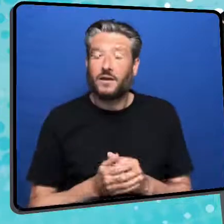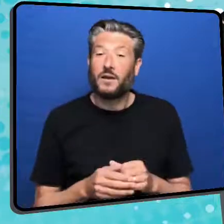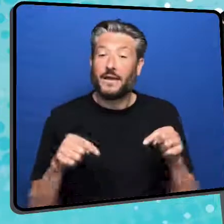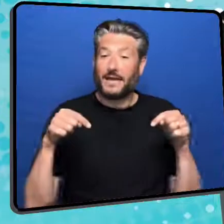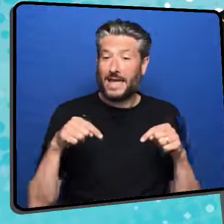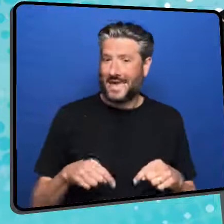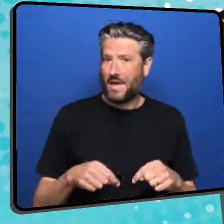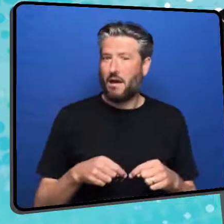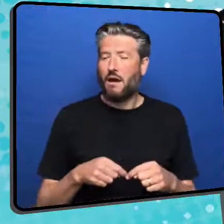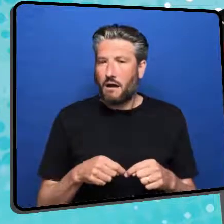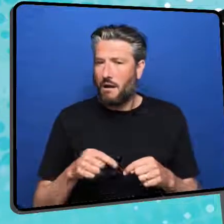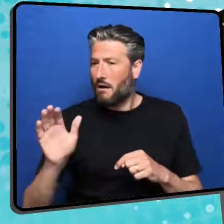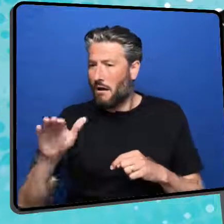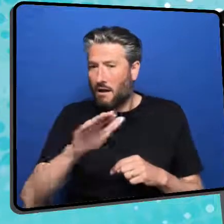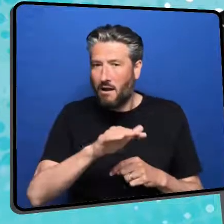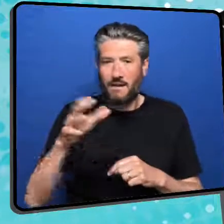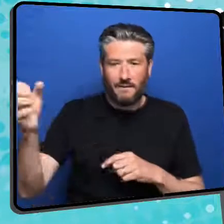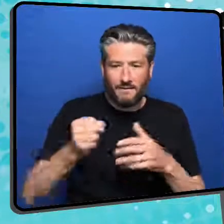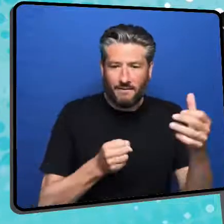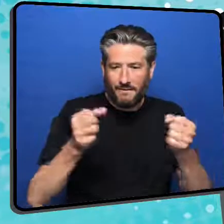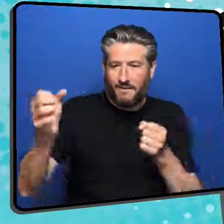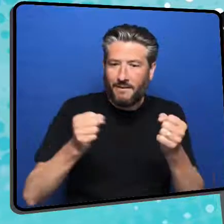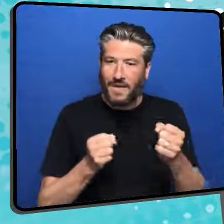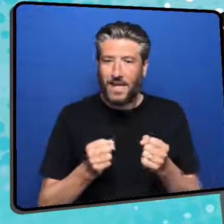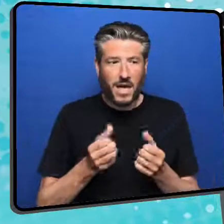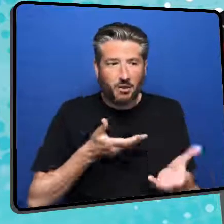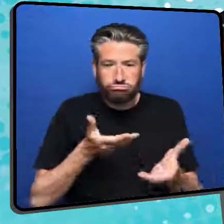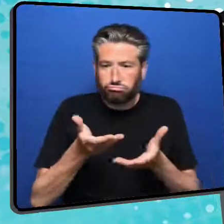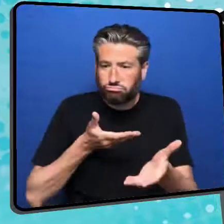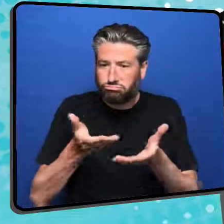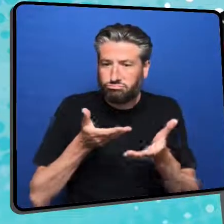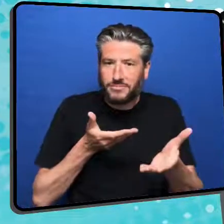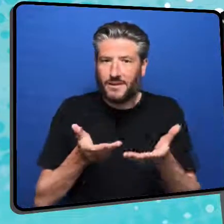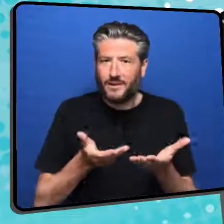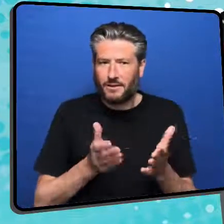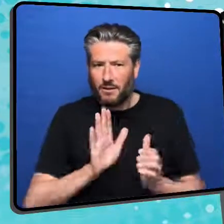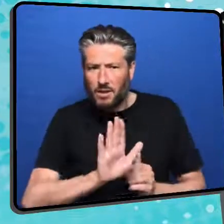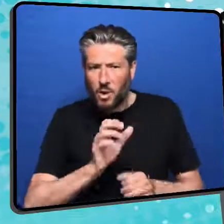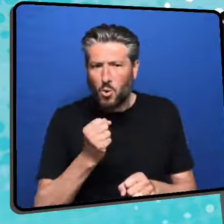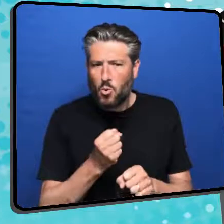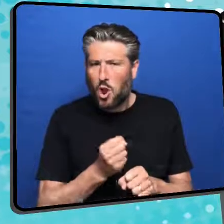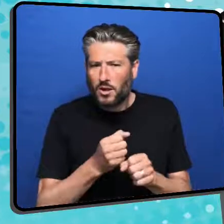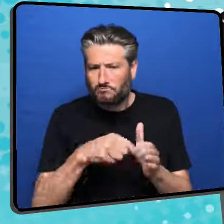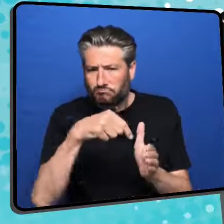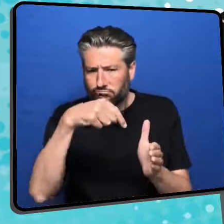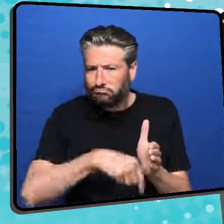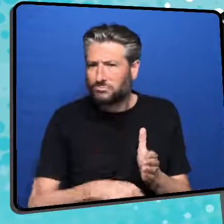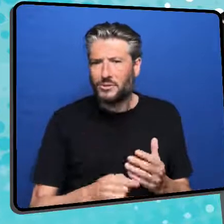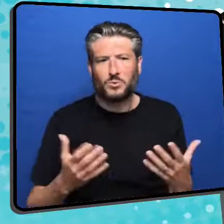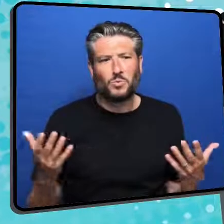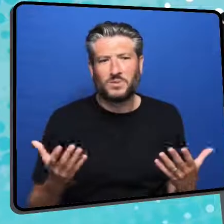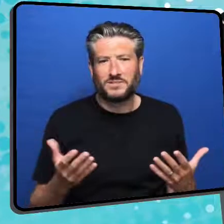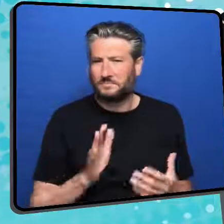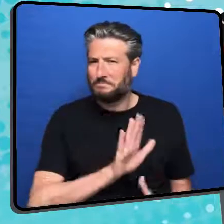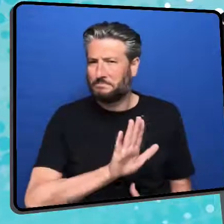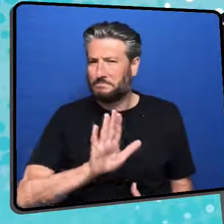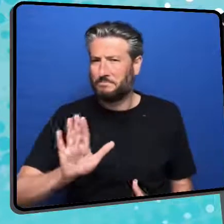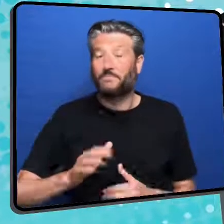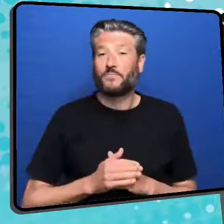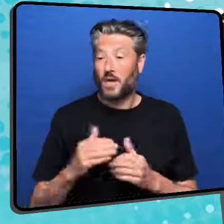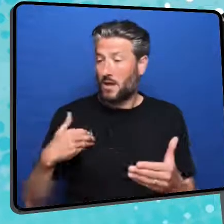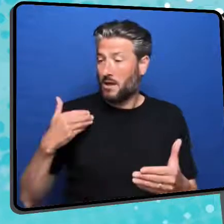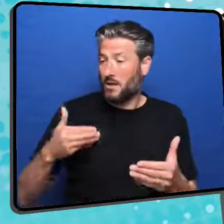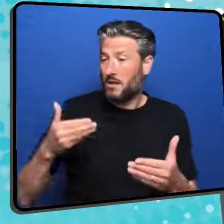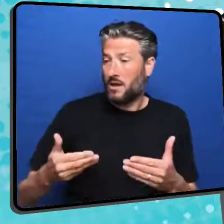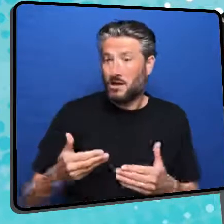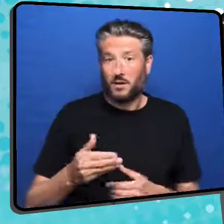AI space, just to have a chat about what they're actually doing during the week. So this is the 13th episode, and we couldn't